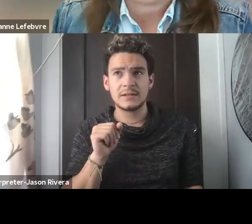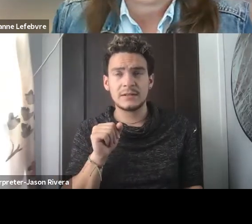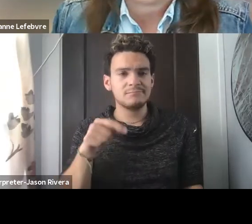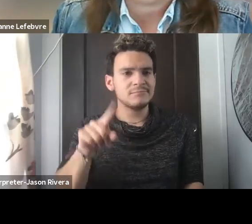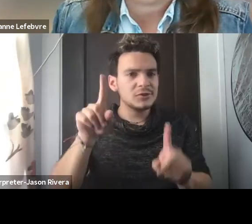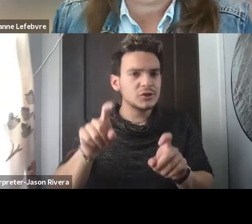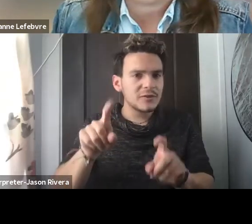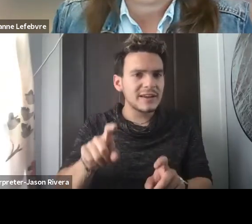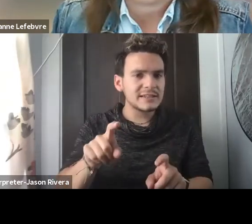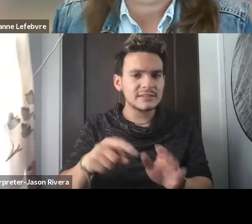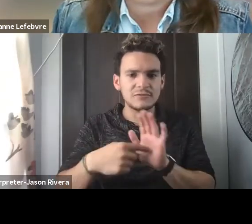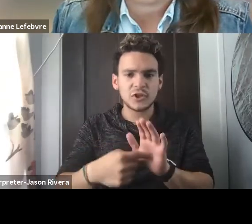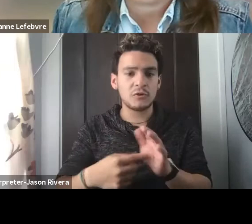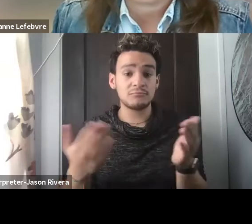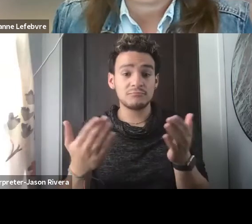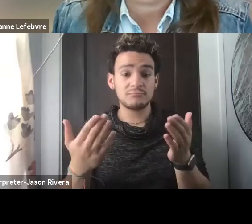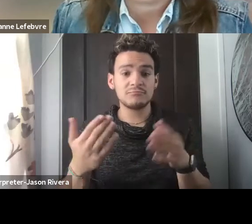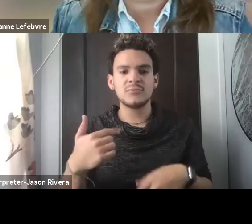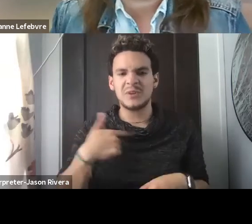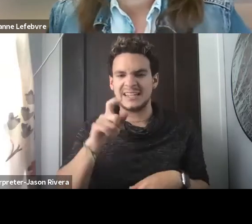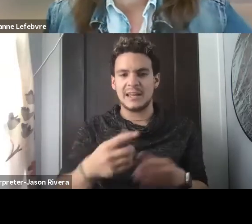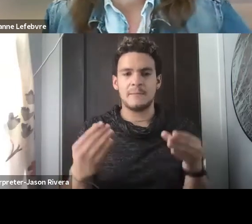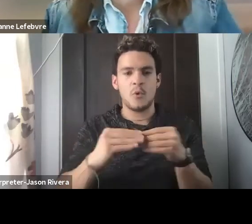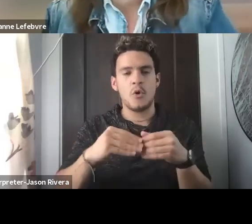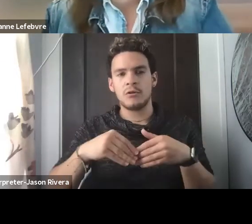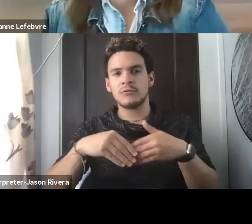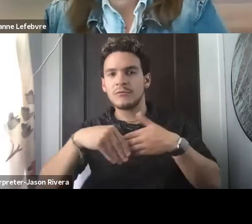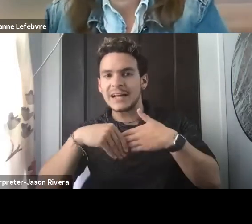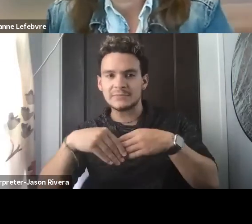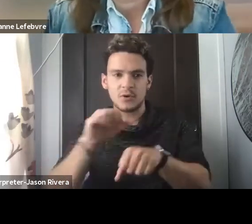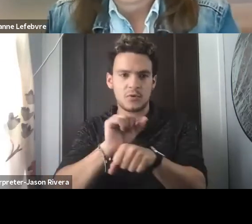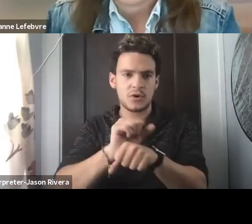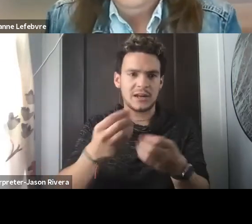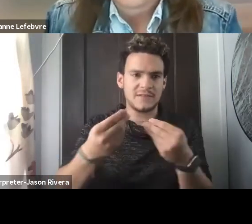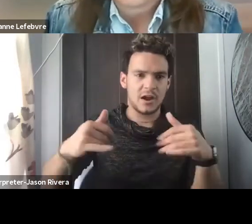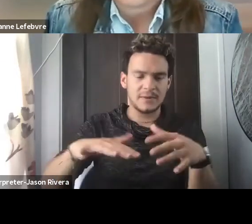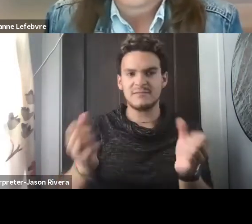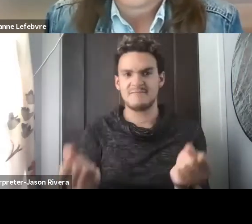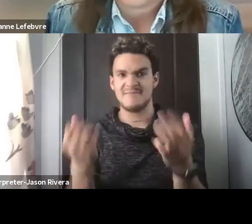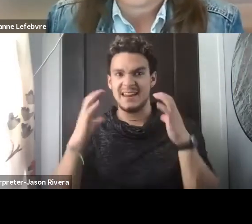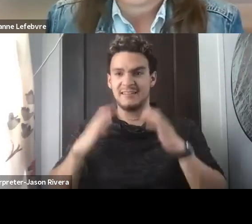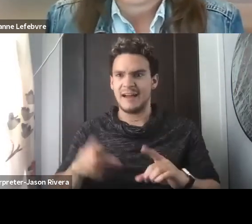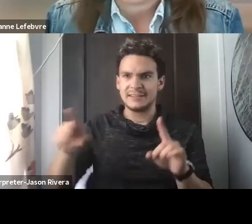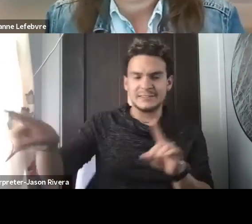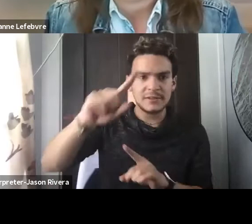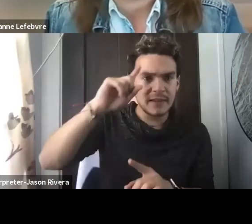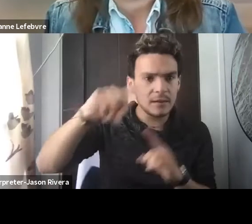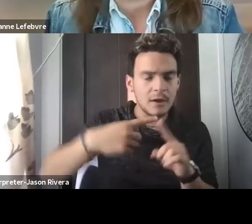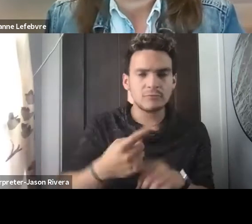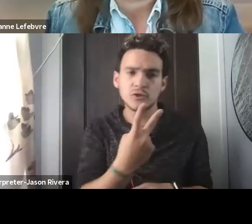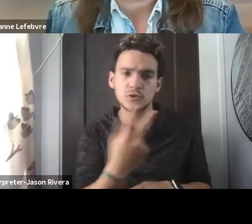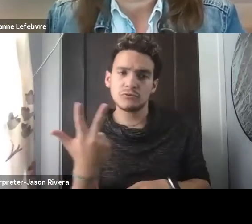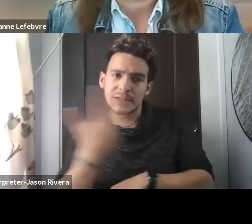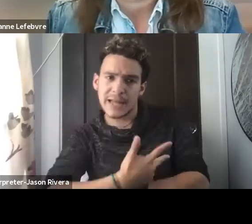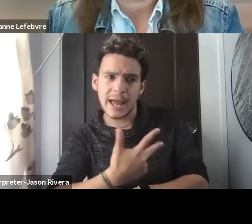surveys have shown that we need to have more flexible work environments. I think a lot of clients are thinking about, 2 or 3 days